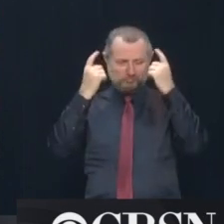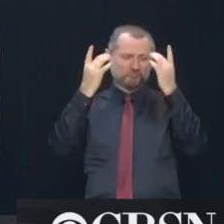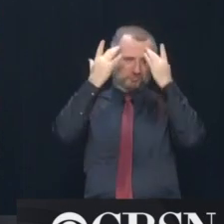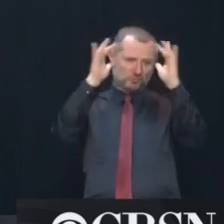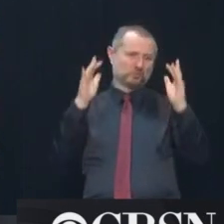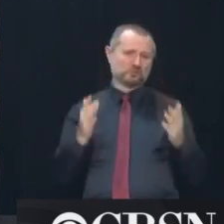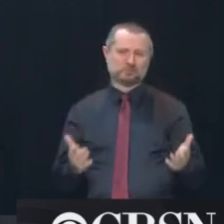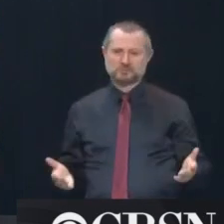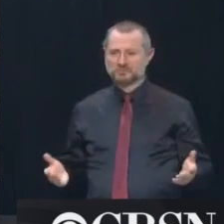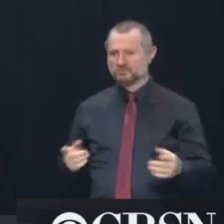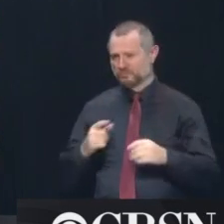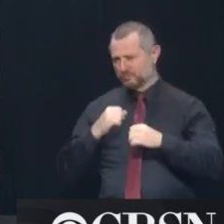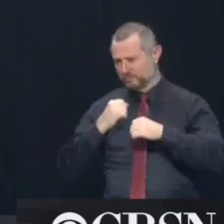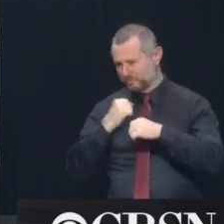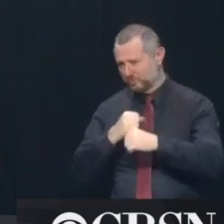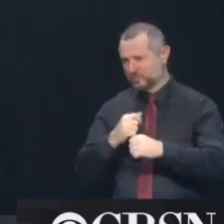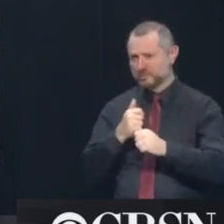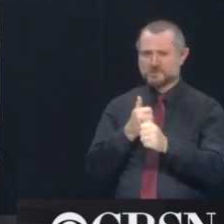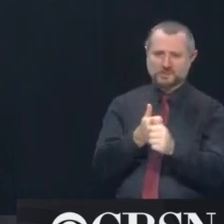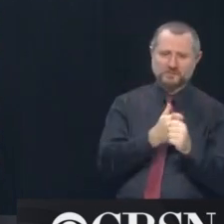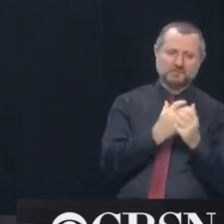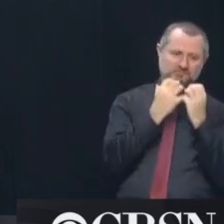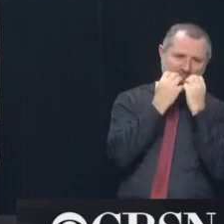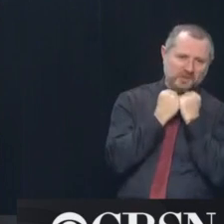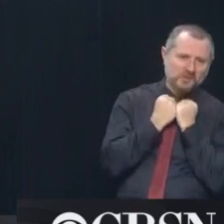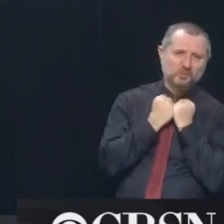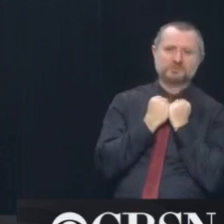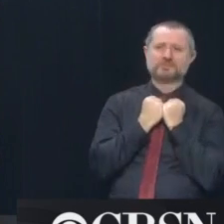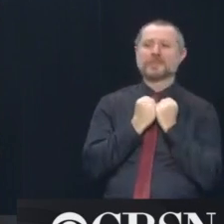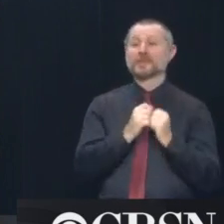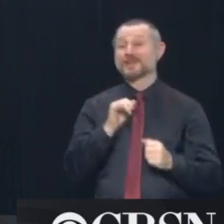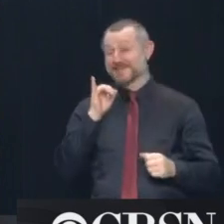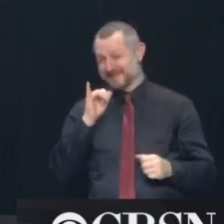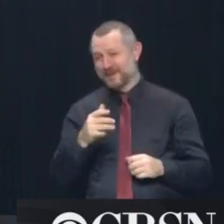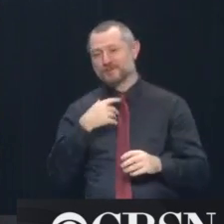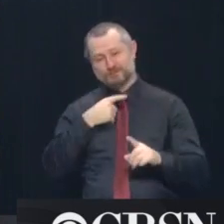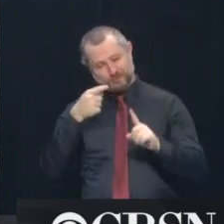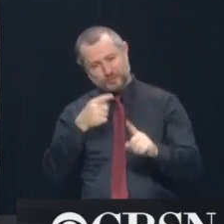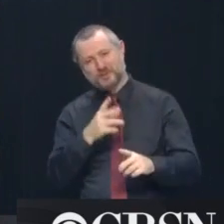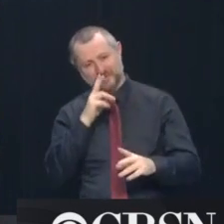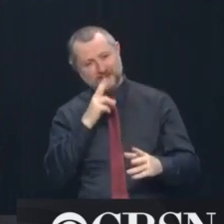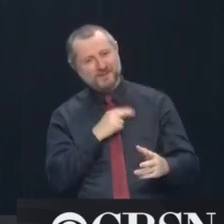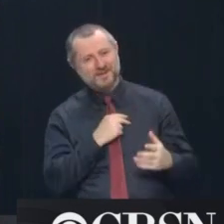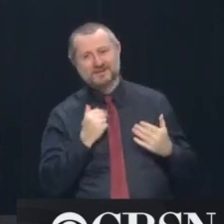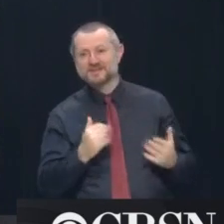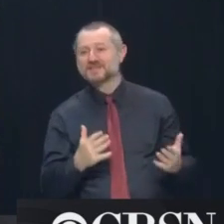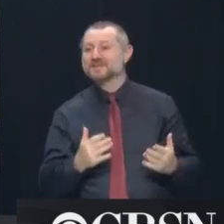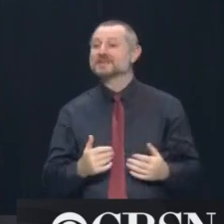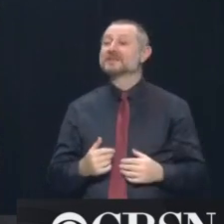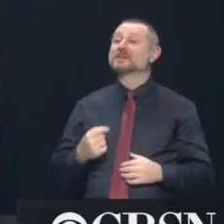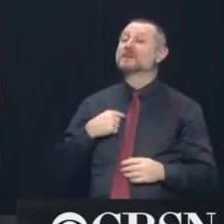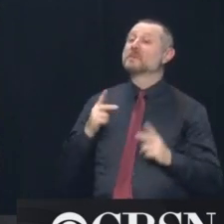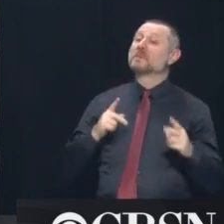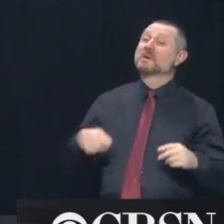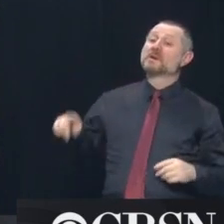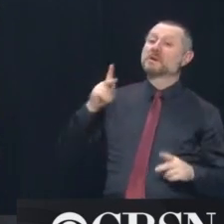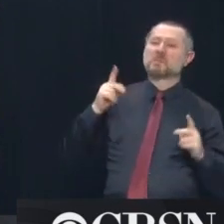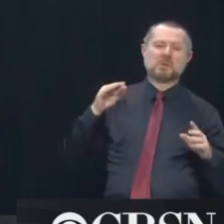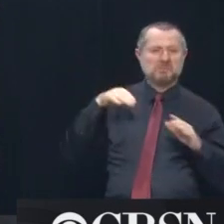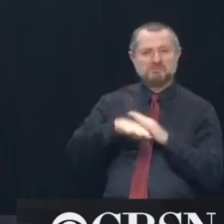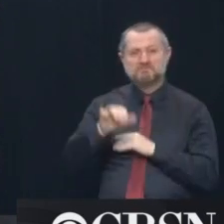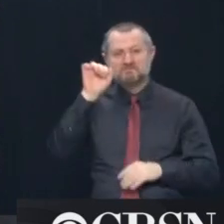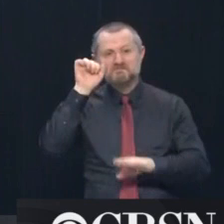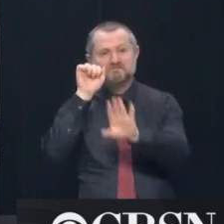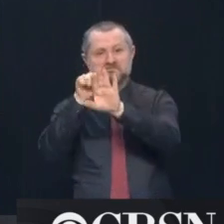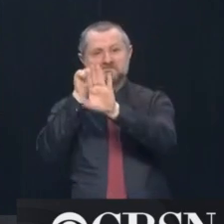the right thing. And that's what I'm saying about Thanksgiving. Nobody's going to knock on your door. You're going to do what you're going to do. I